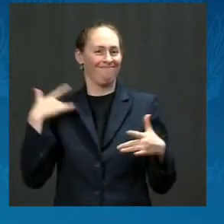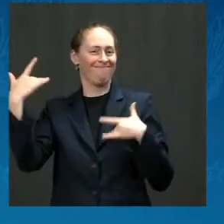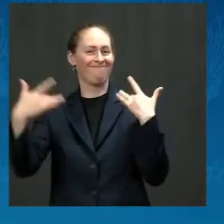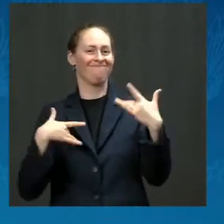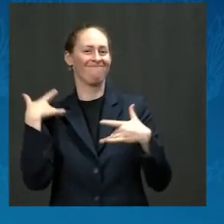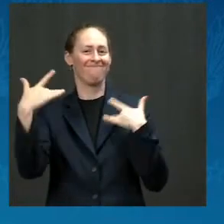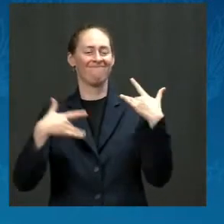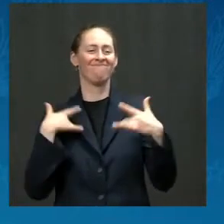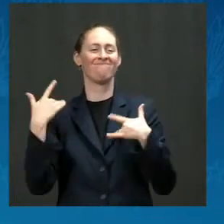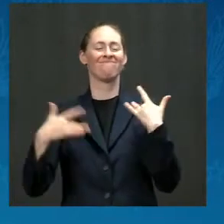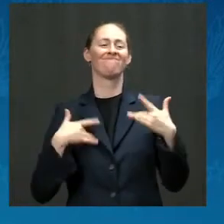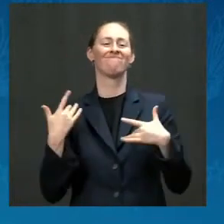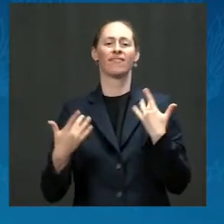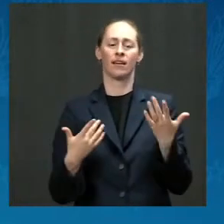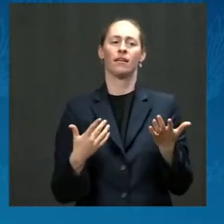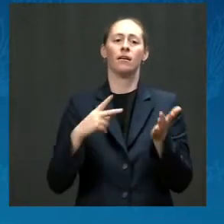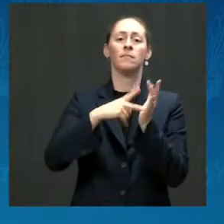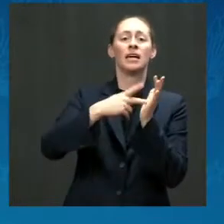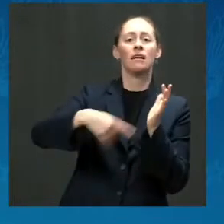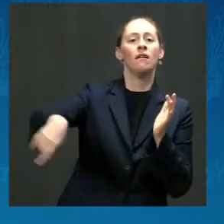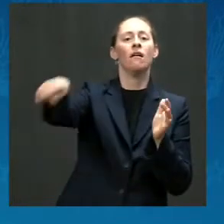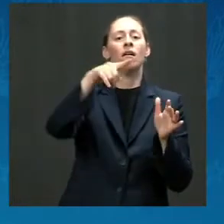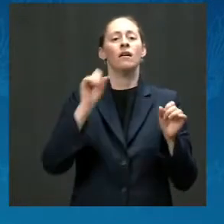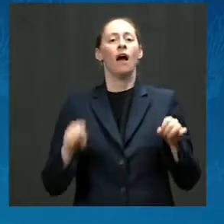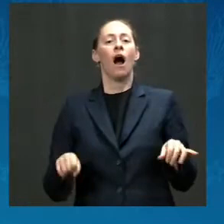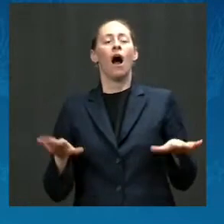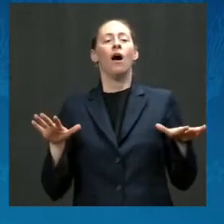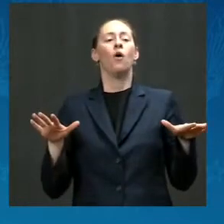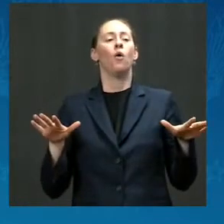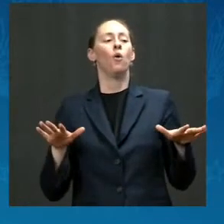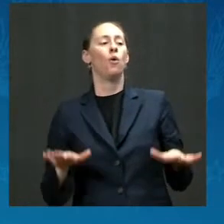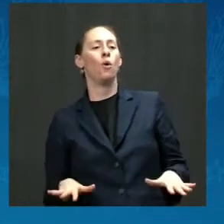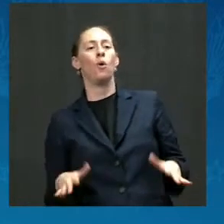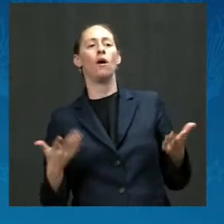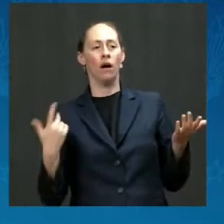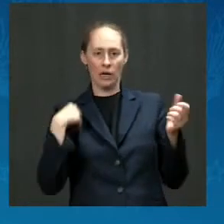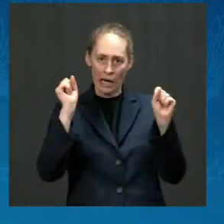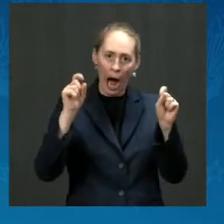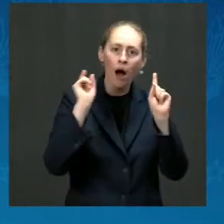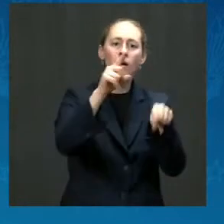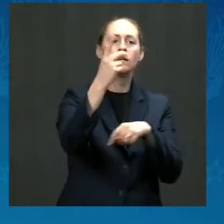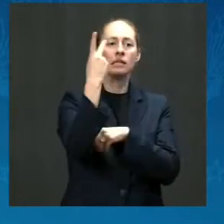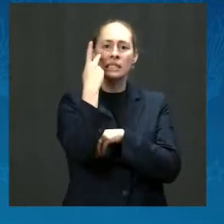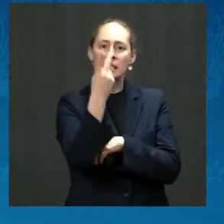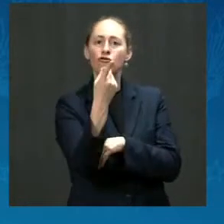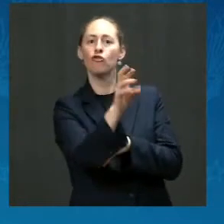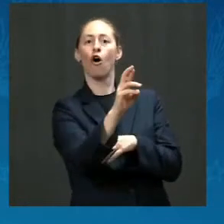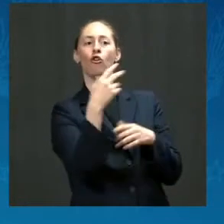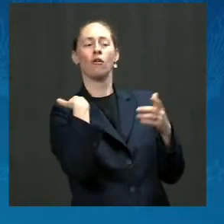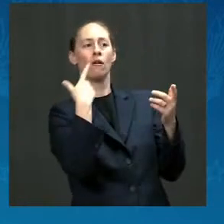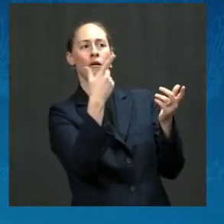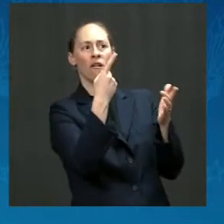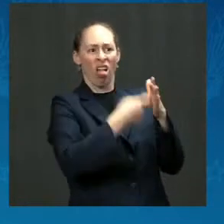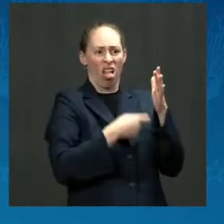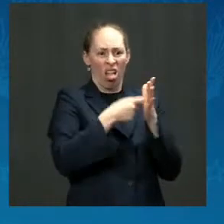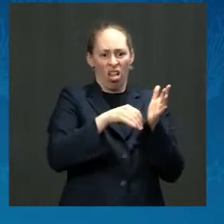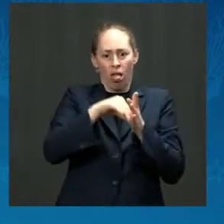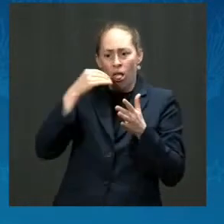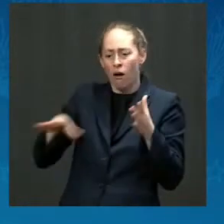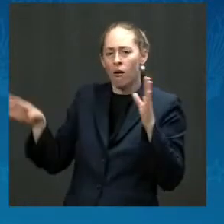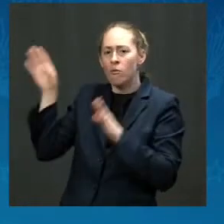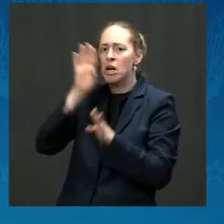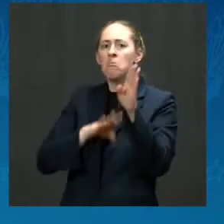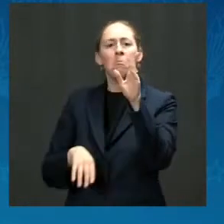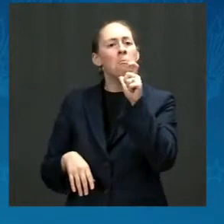can rest easier knowing that they can go to the doctor without taking on debt. Or heaven